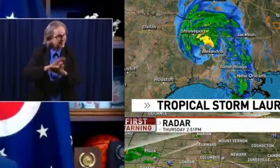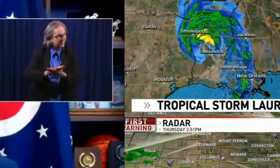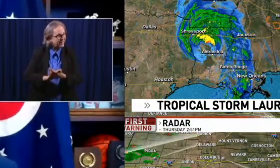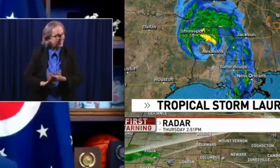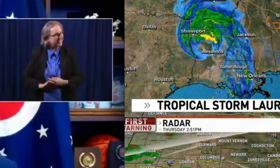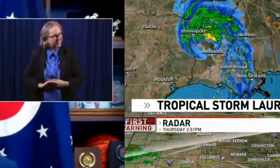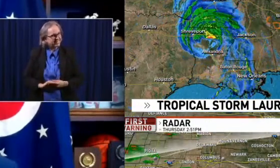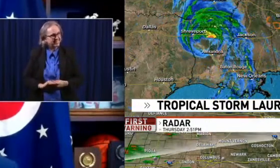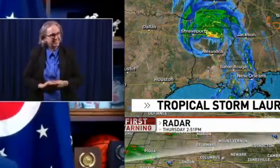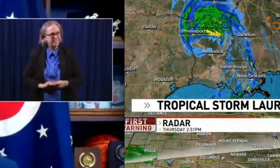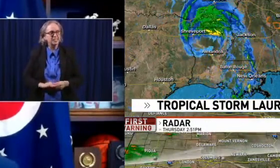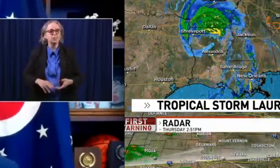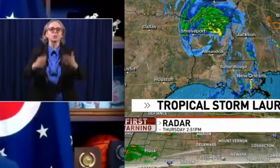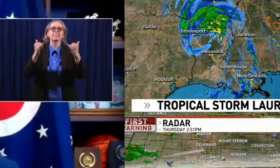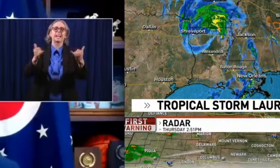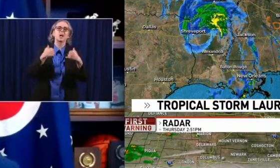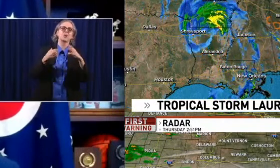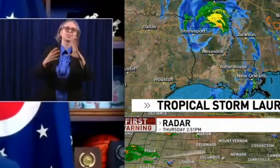sports today.